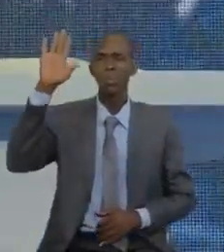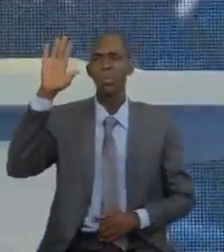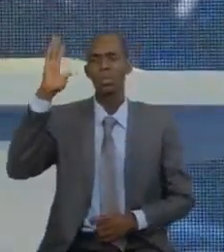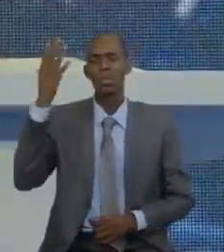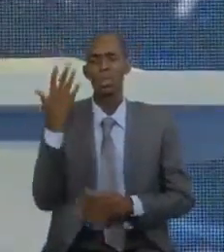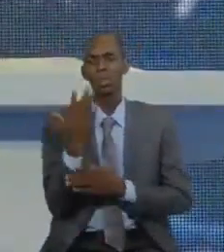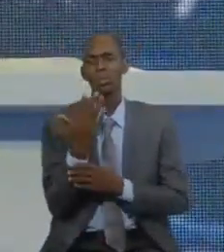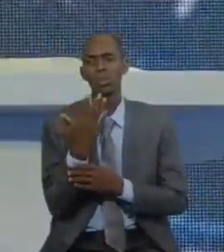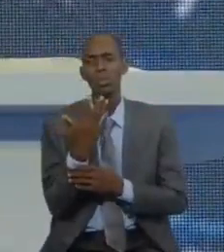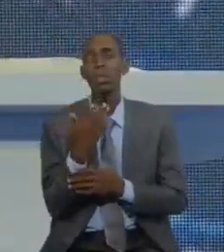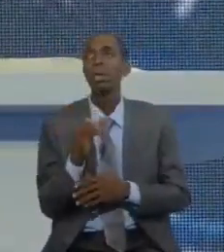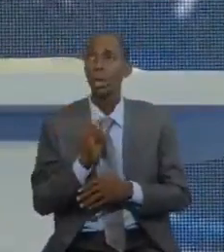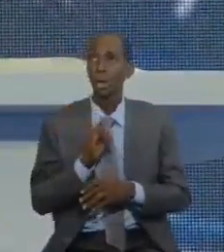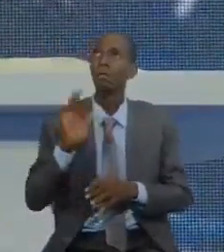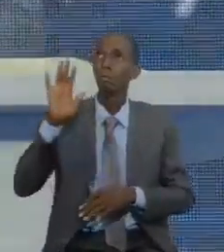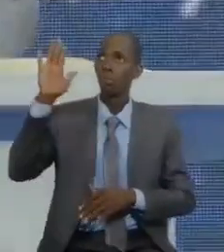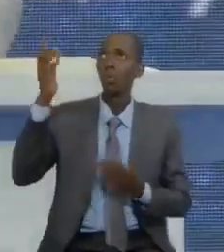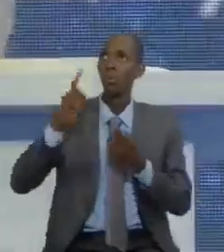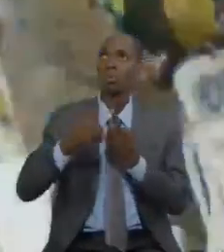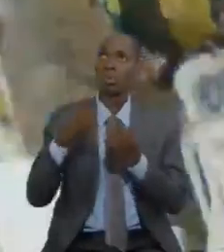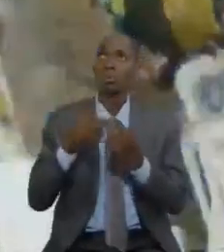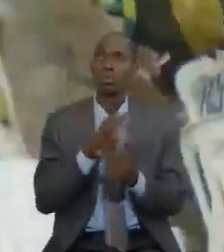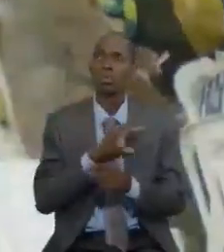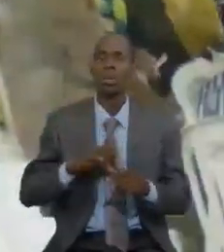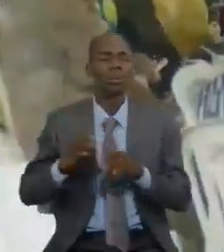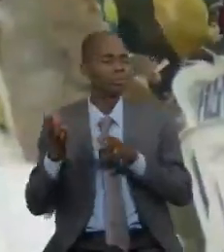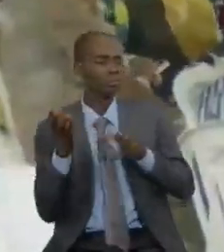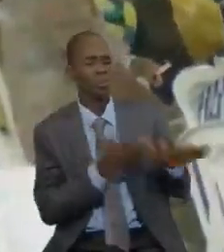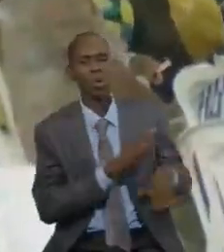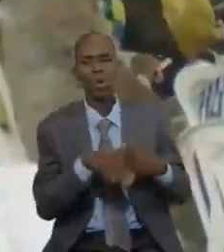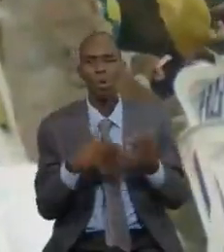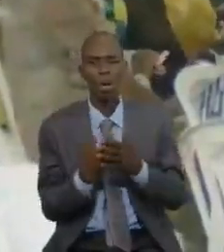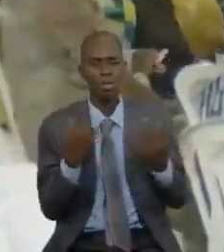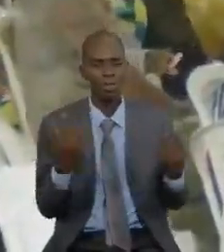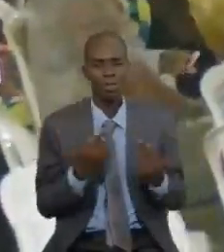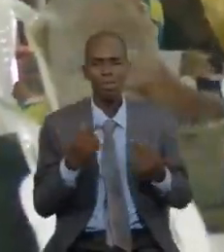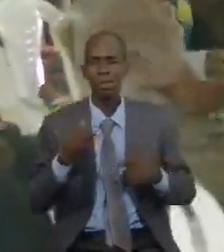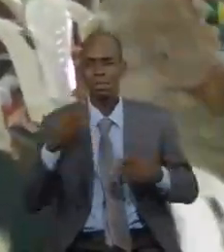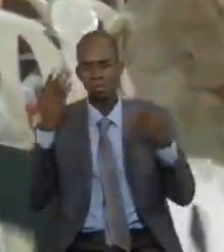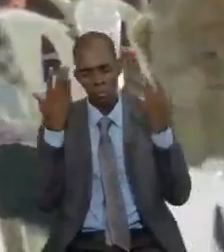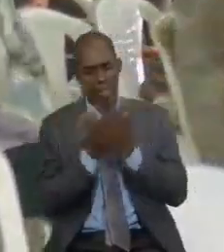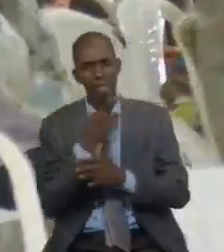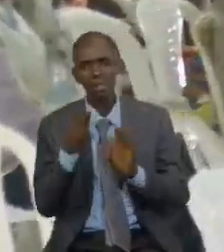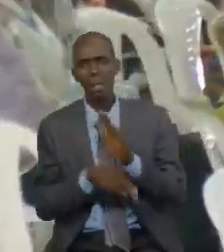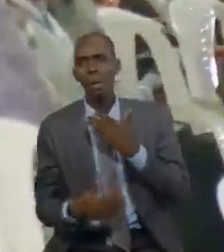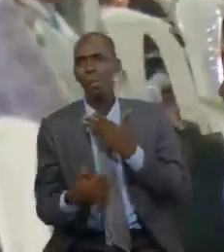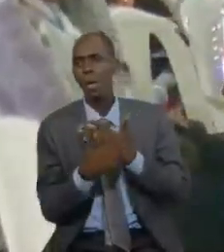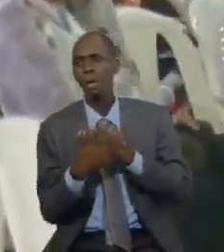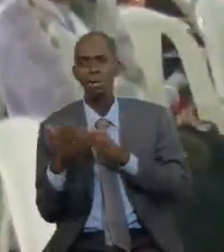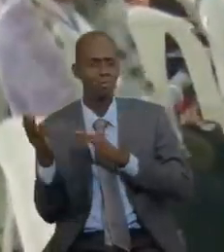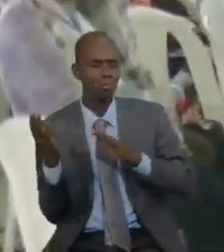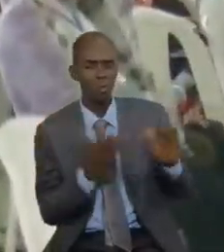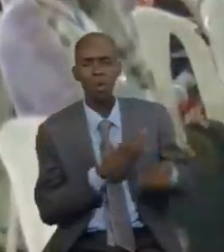there. I come to Christ. I leave all my darkness behind. I leave all the yoke